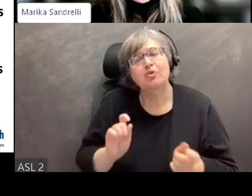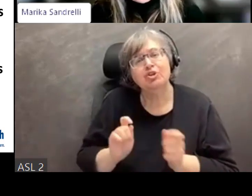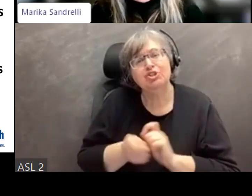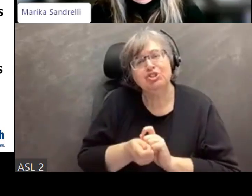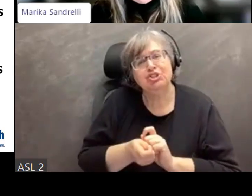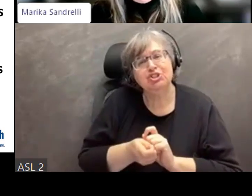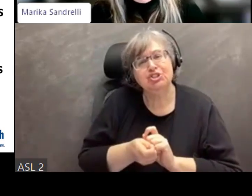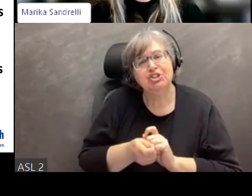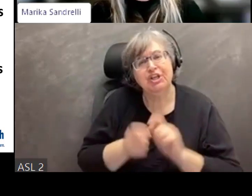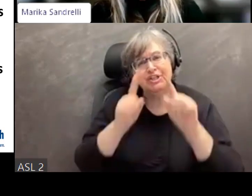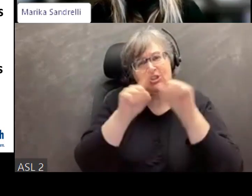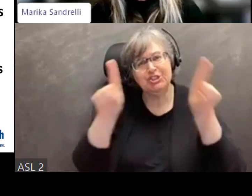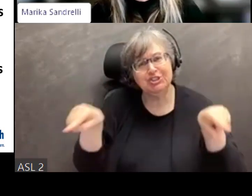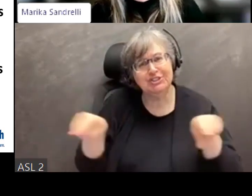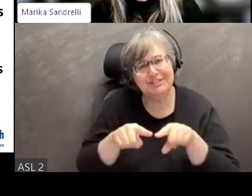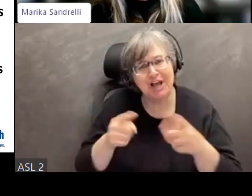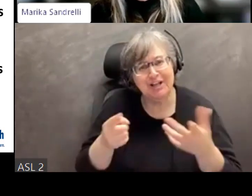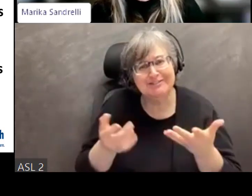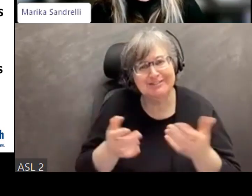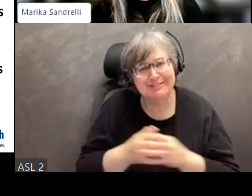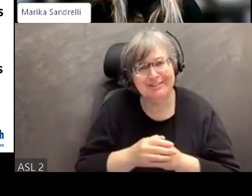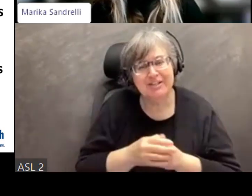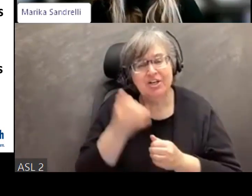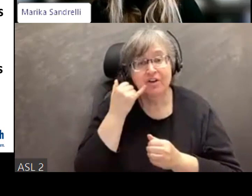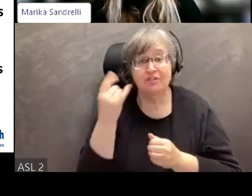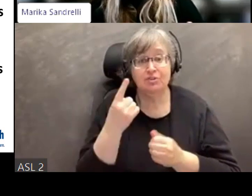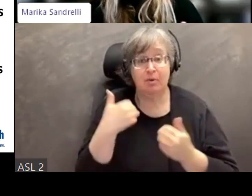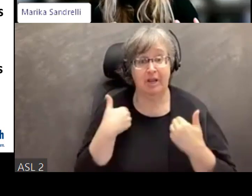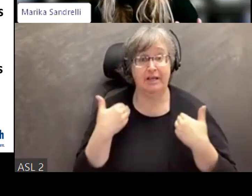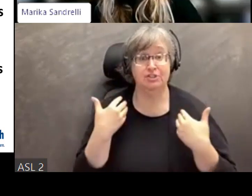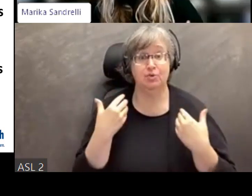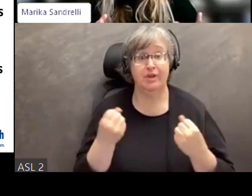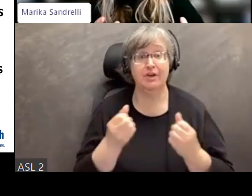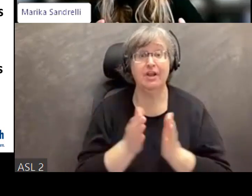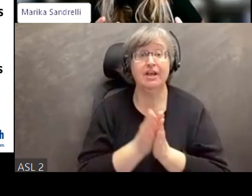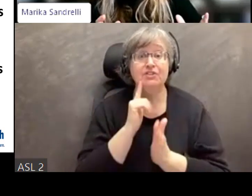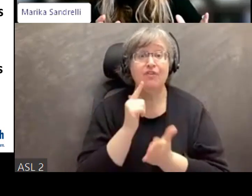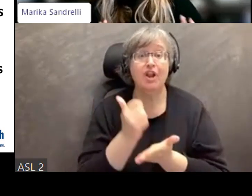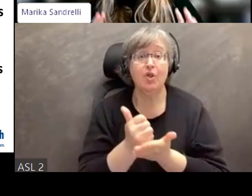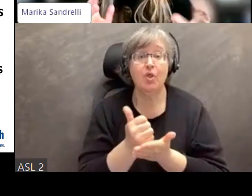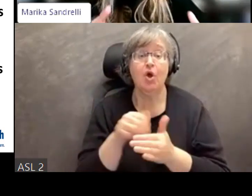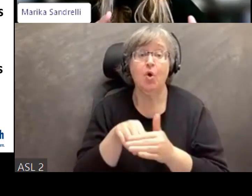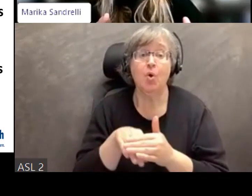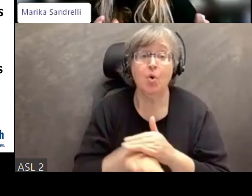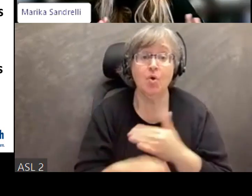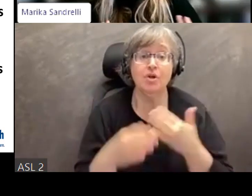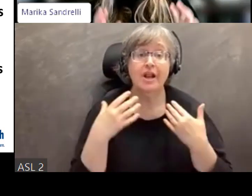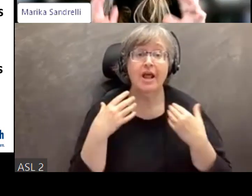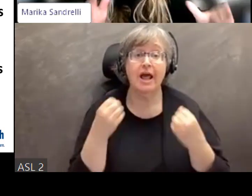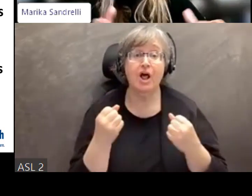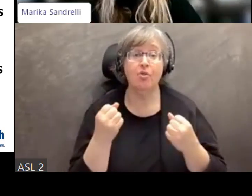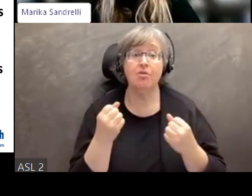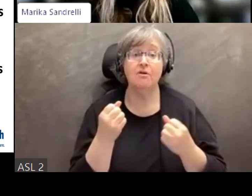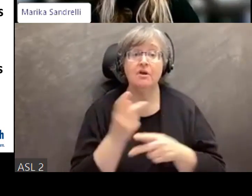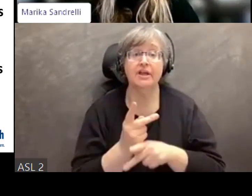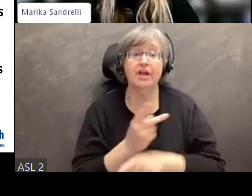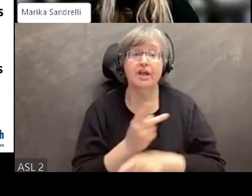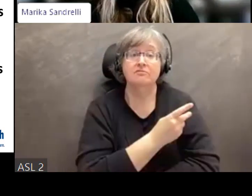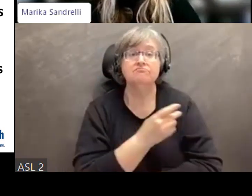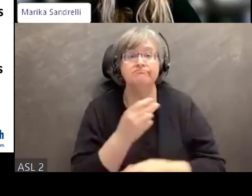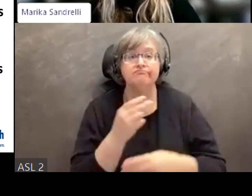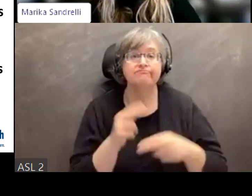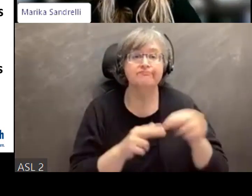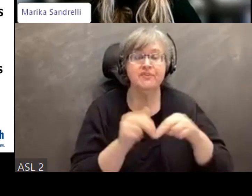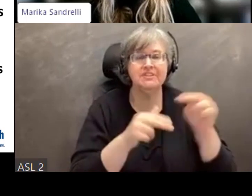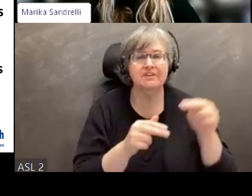just changing the signs. When someone has the courage to ask for help and go into a healthcare